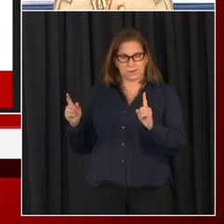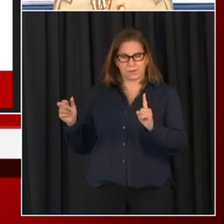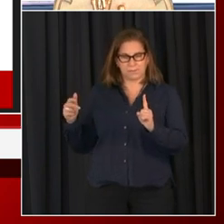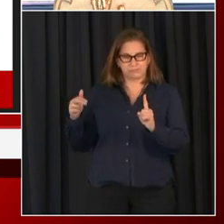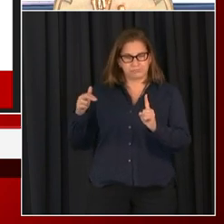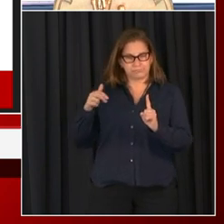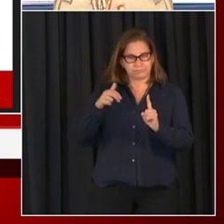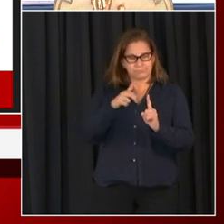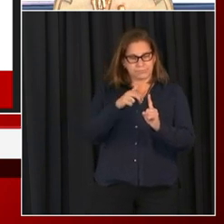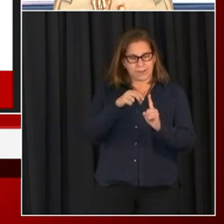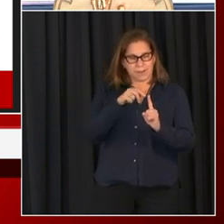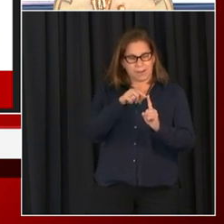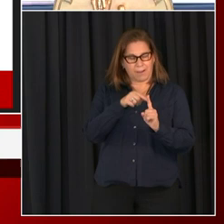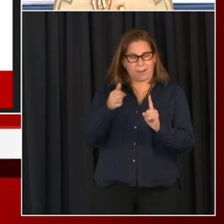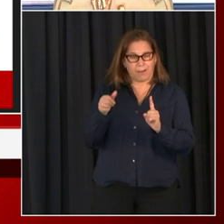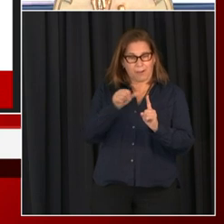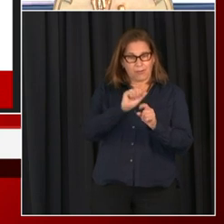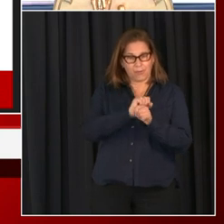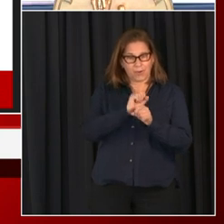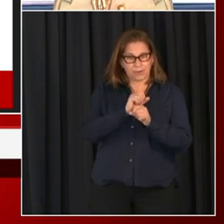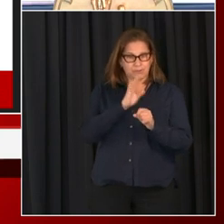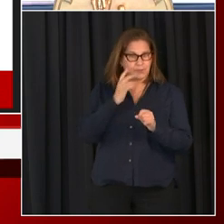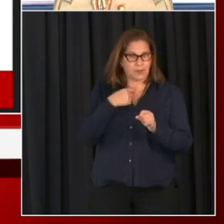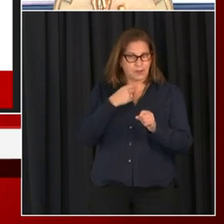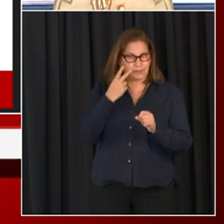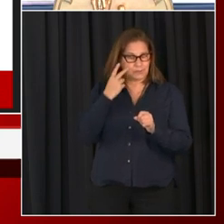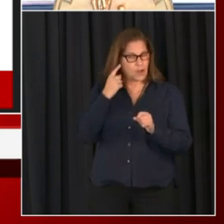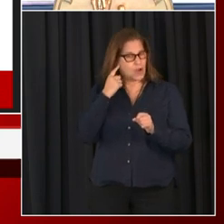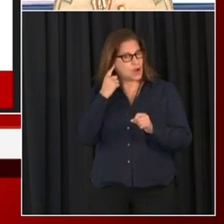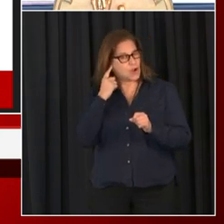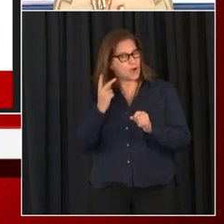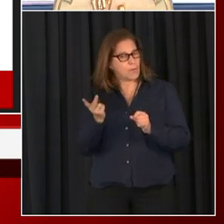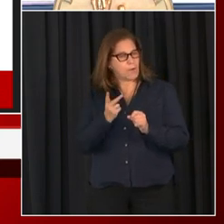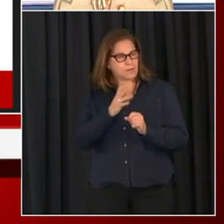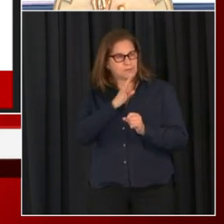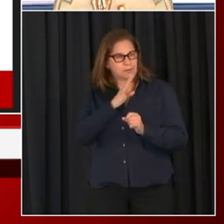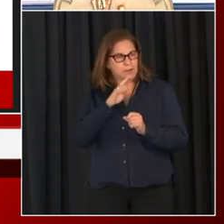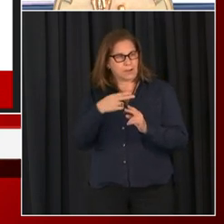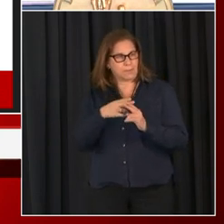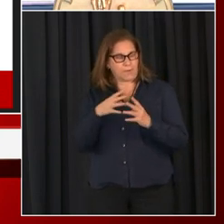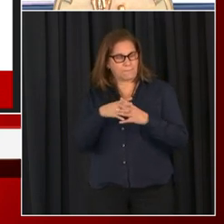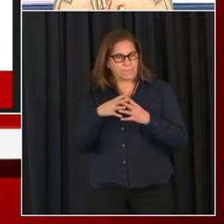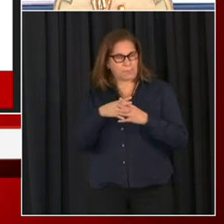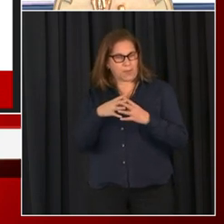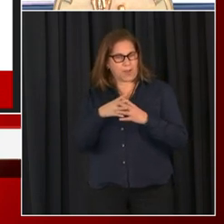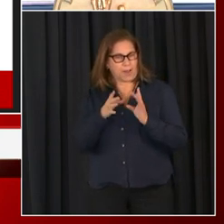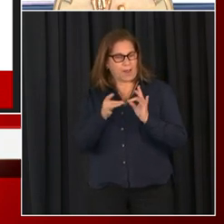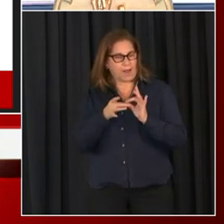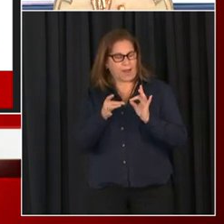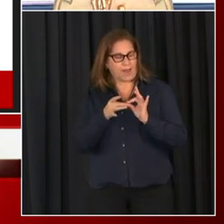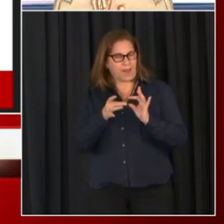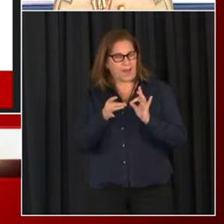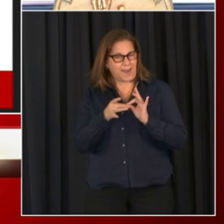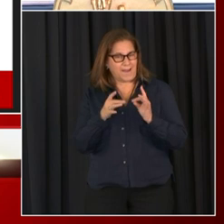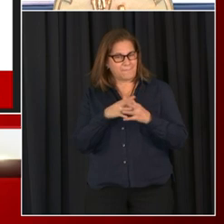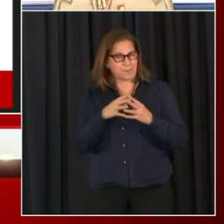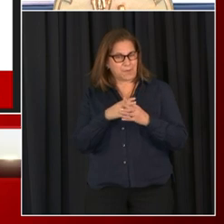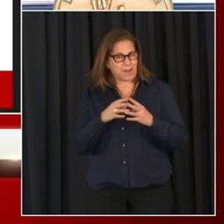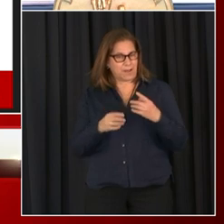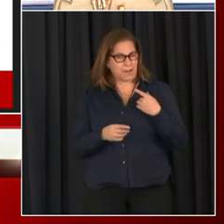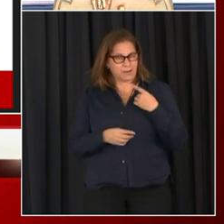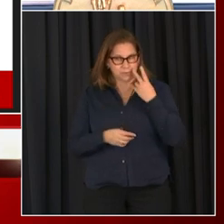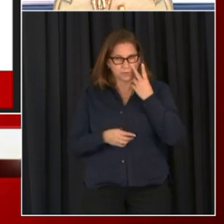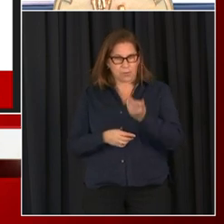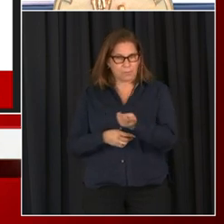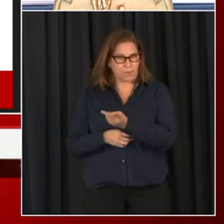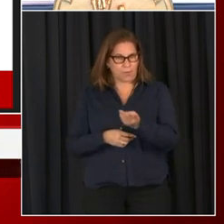football game because I overheard the conversation. Well, I approached to go where I was going. And I